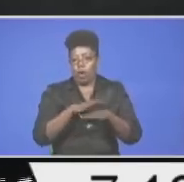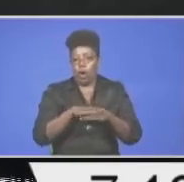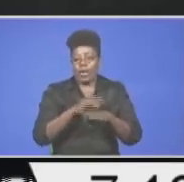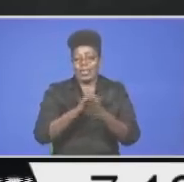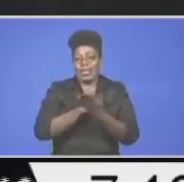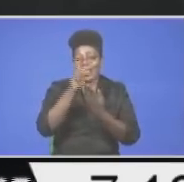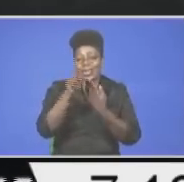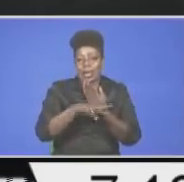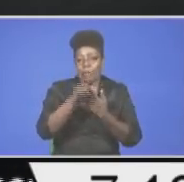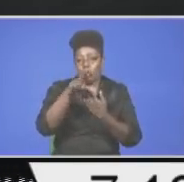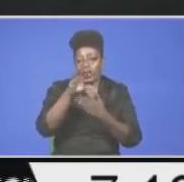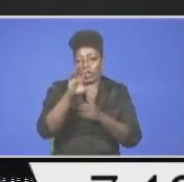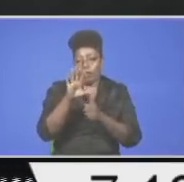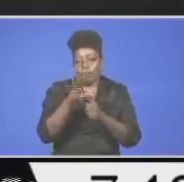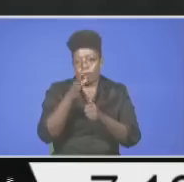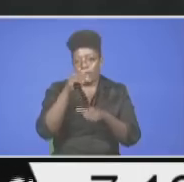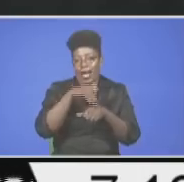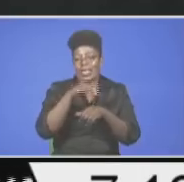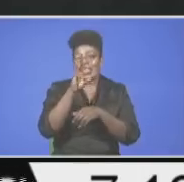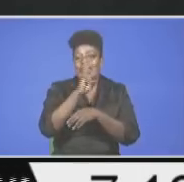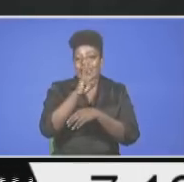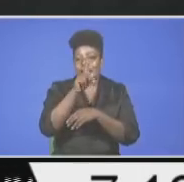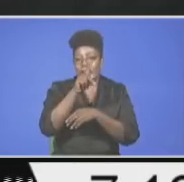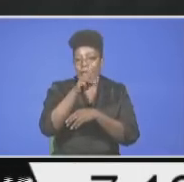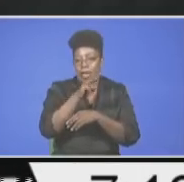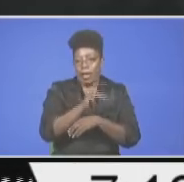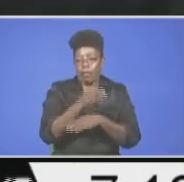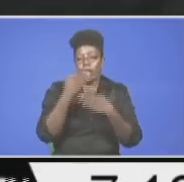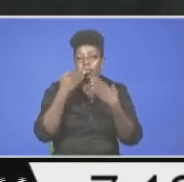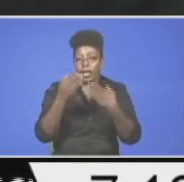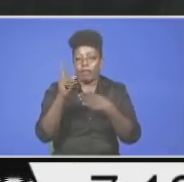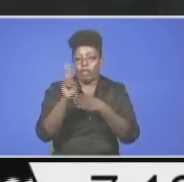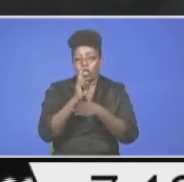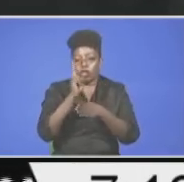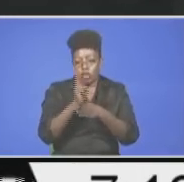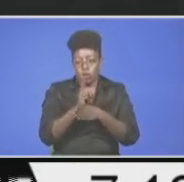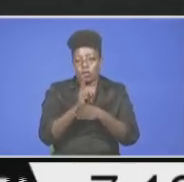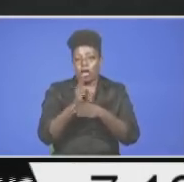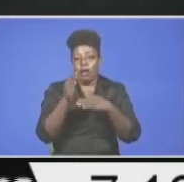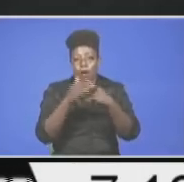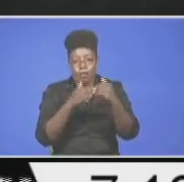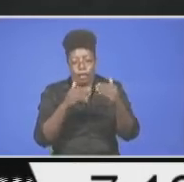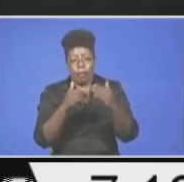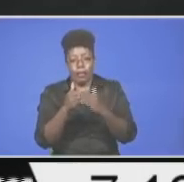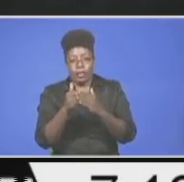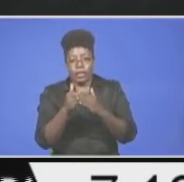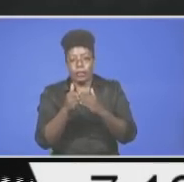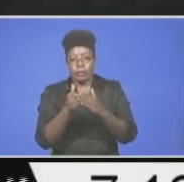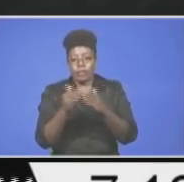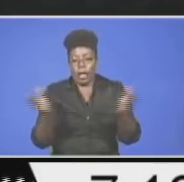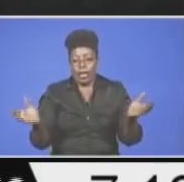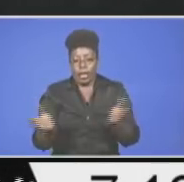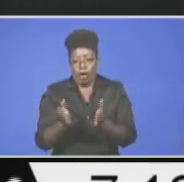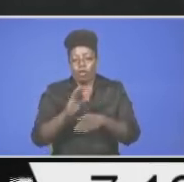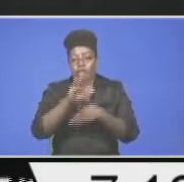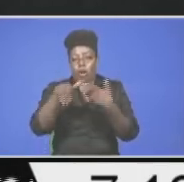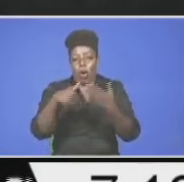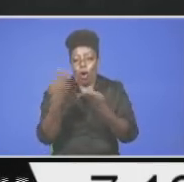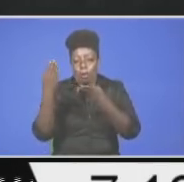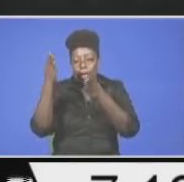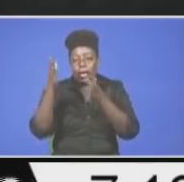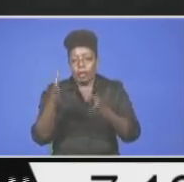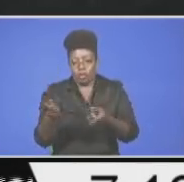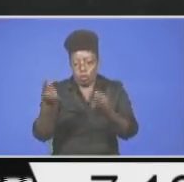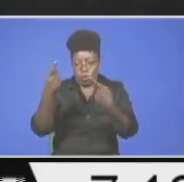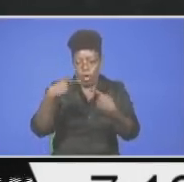September 25th at 6 p.m. I want to thank them for the use of their edifice, and I want to encourage all Bahamians to come out. This